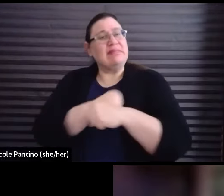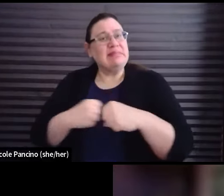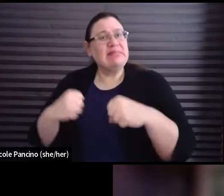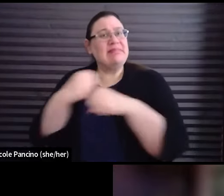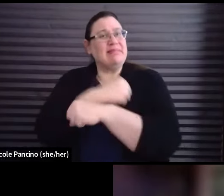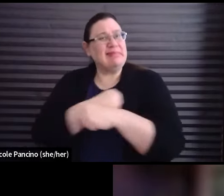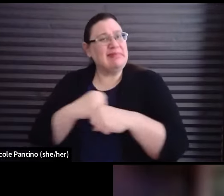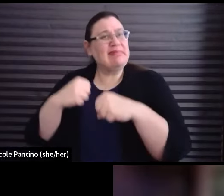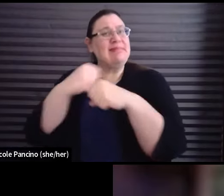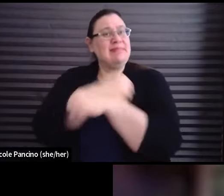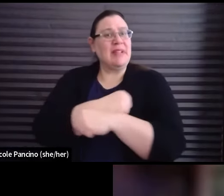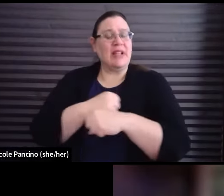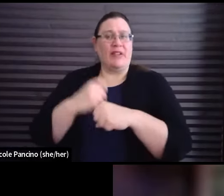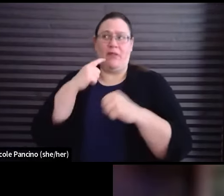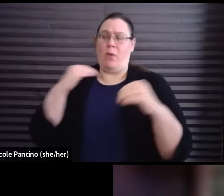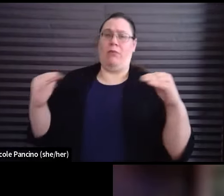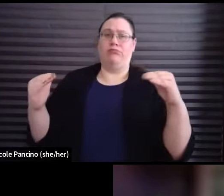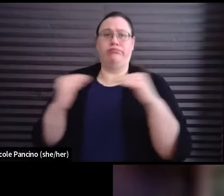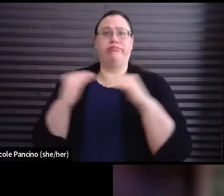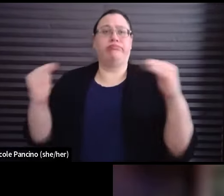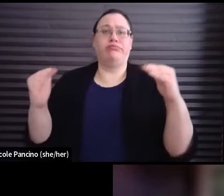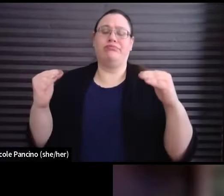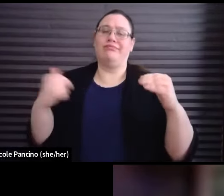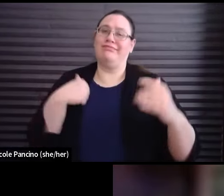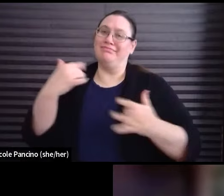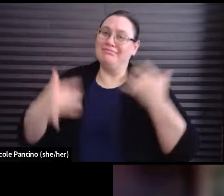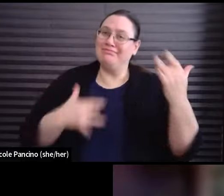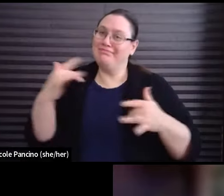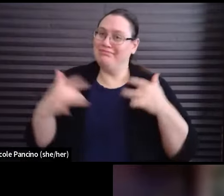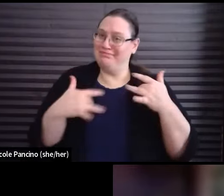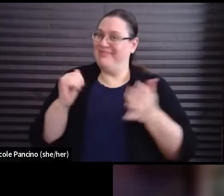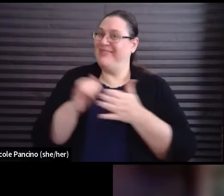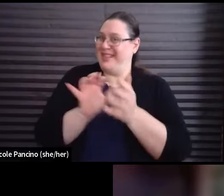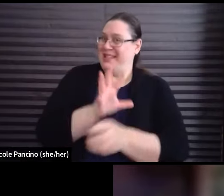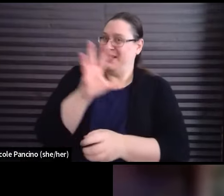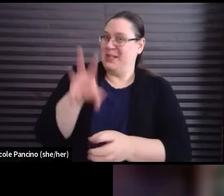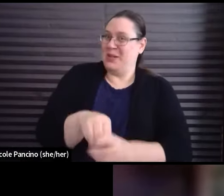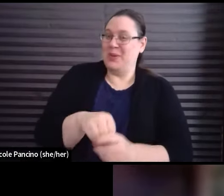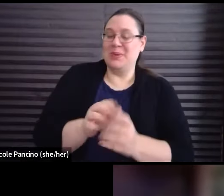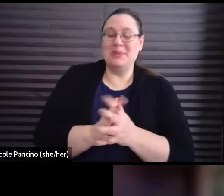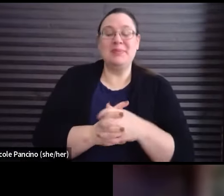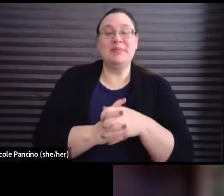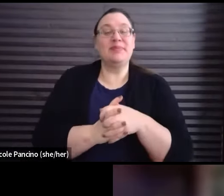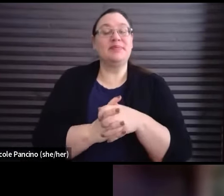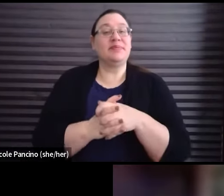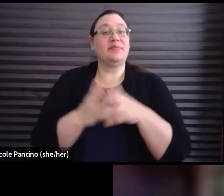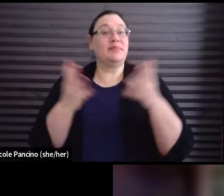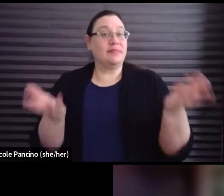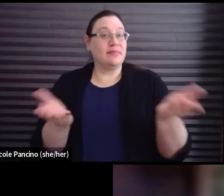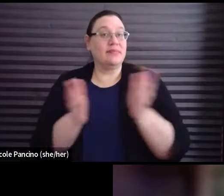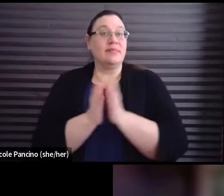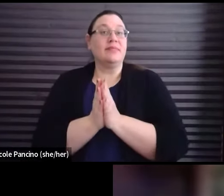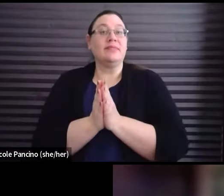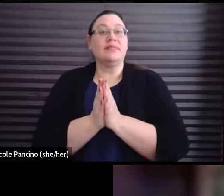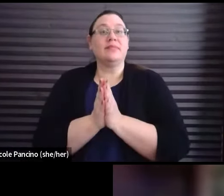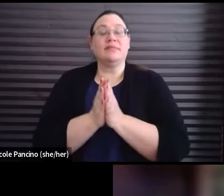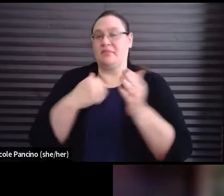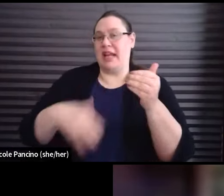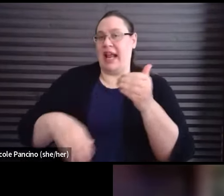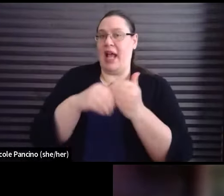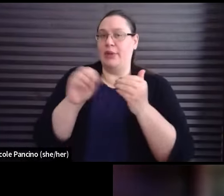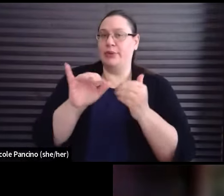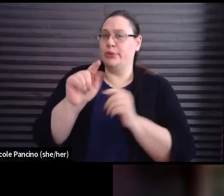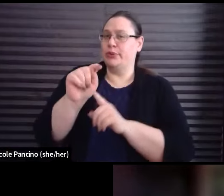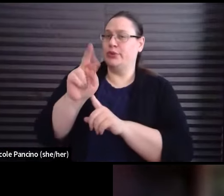for equality, and I'm so excited that that's included. And then I'll also add, and Treslyn, you